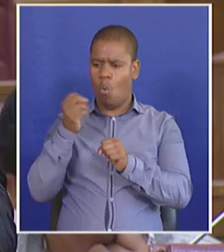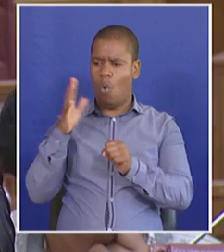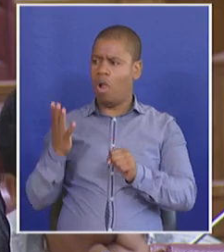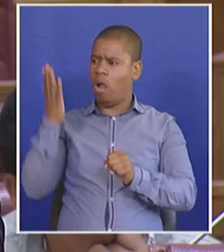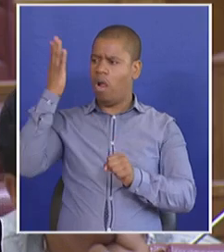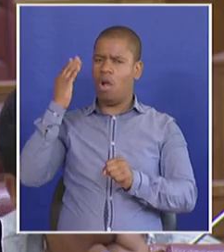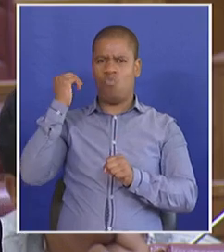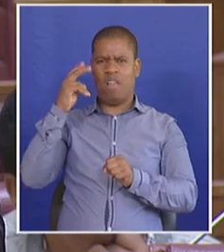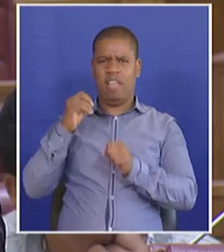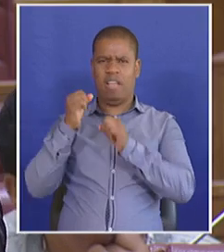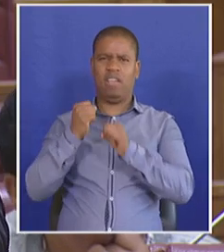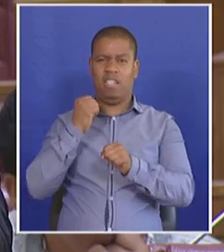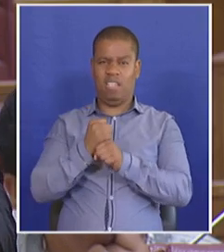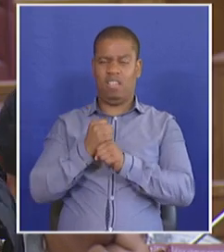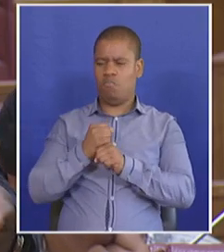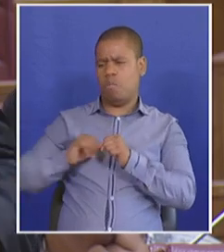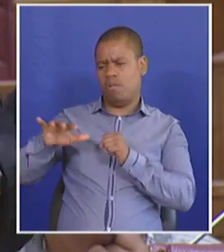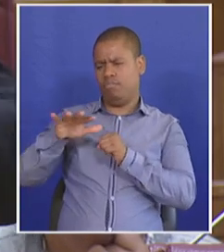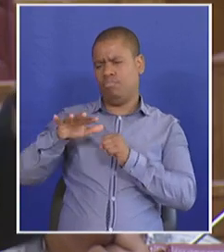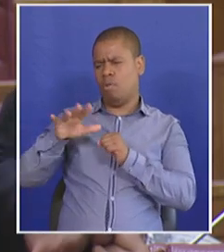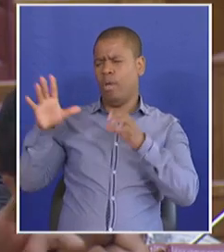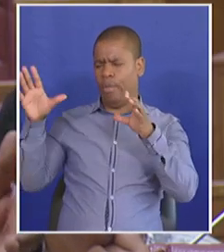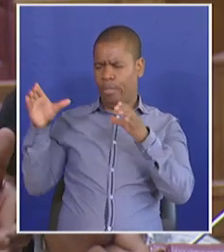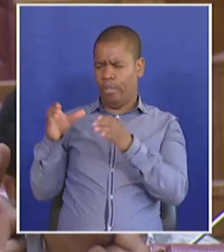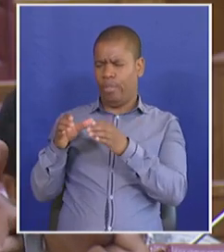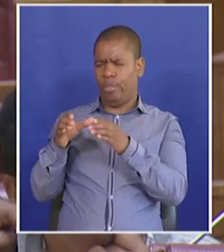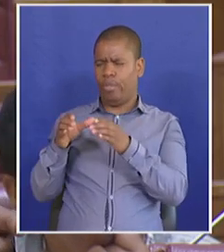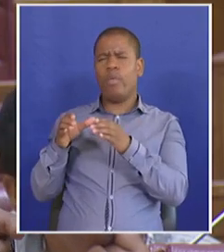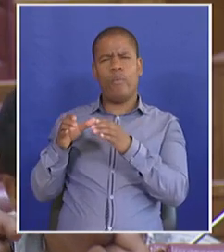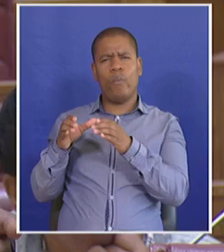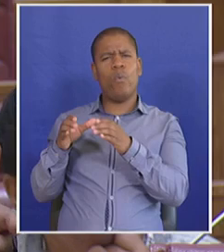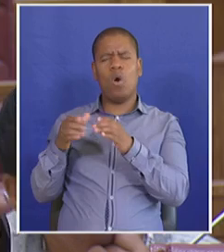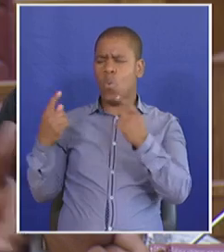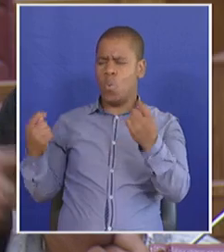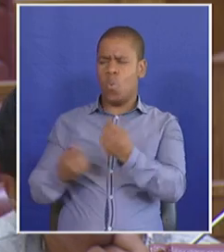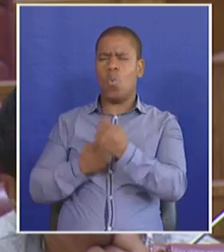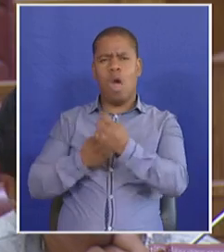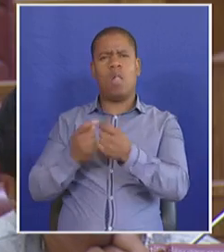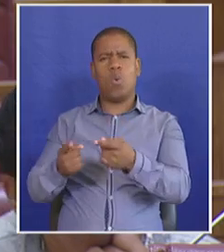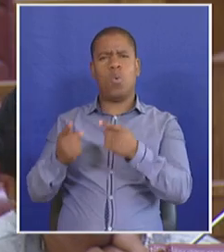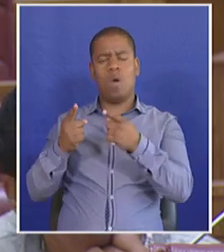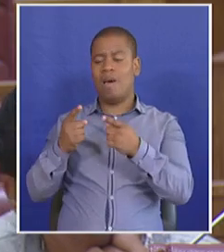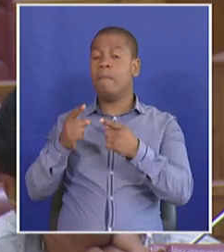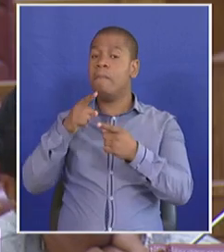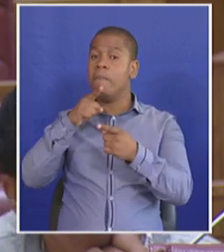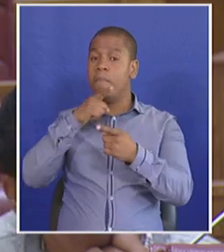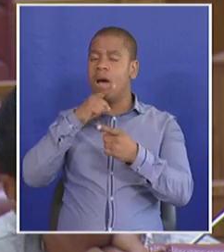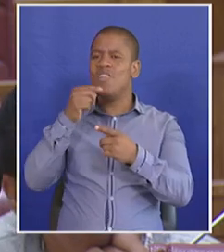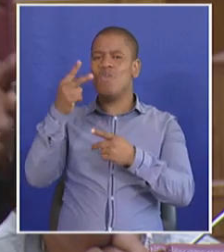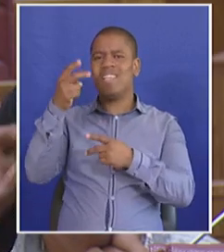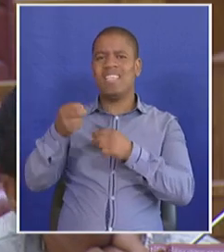walked into an area and it was extremely and utterly rural. But 20 years later,